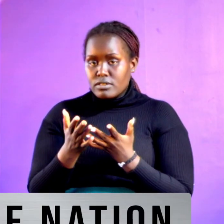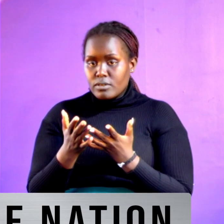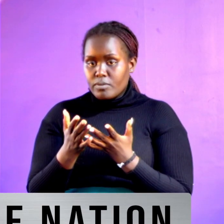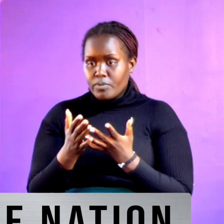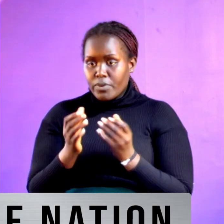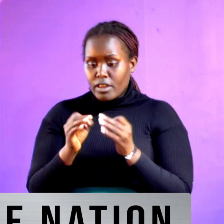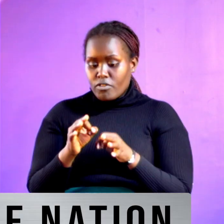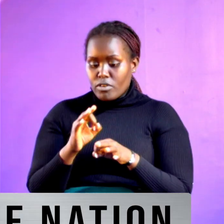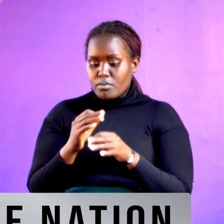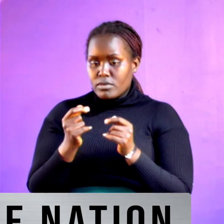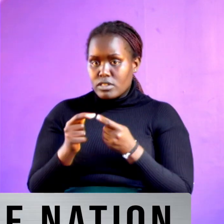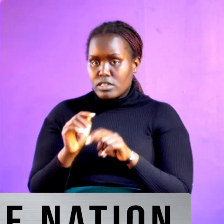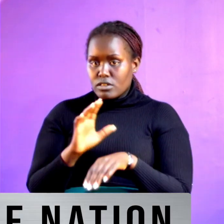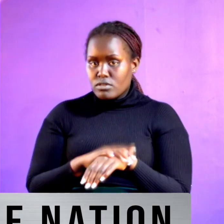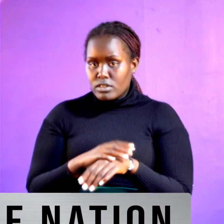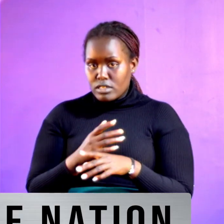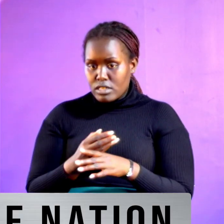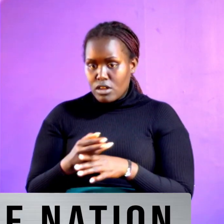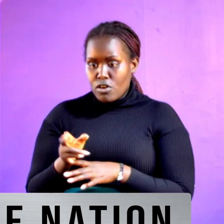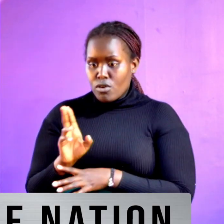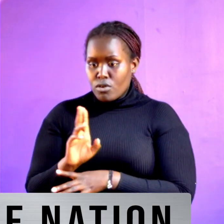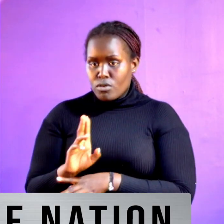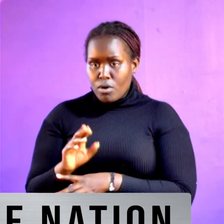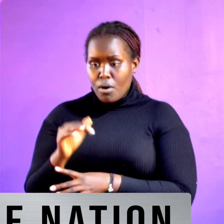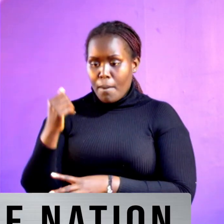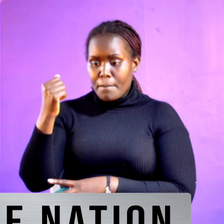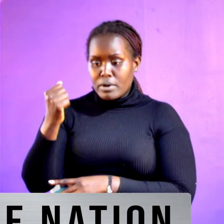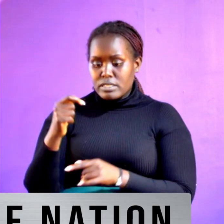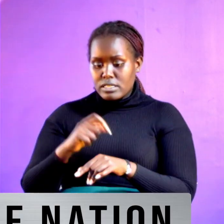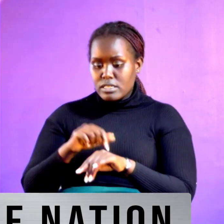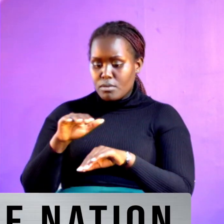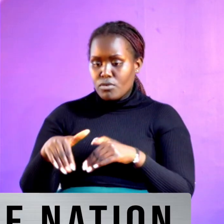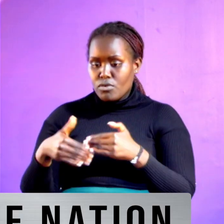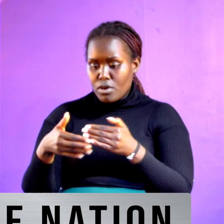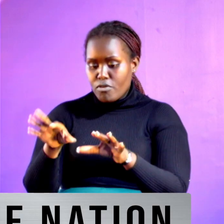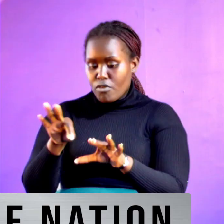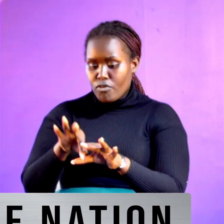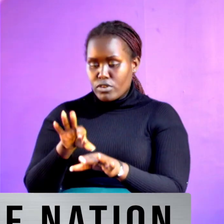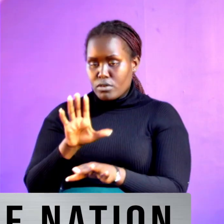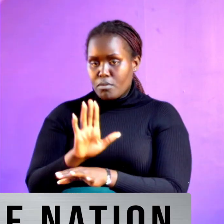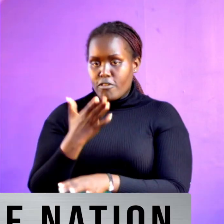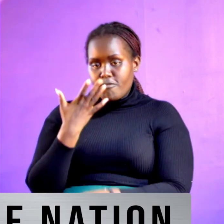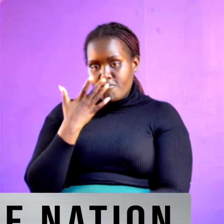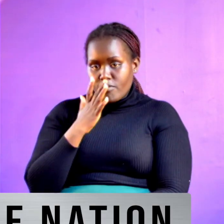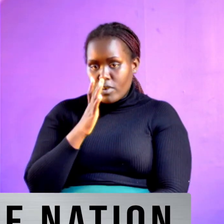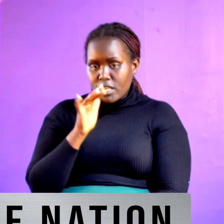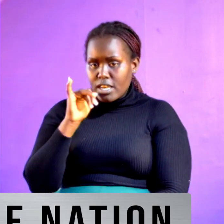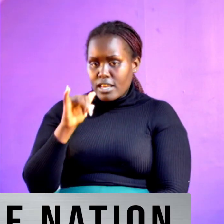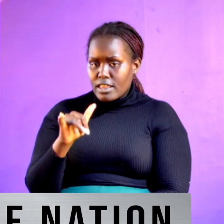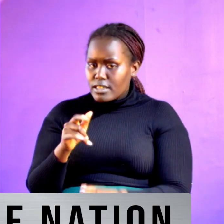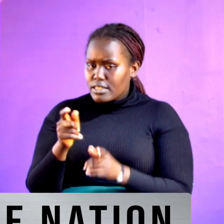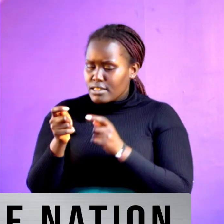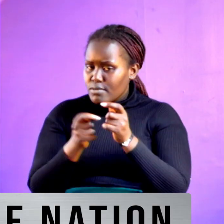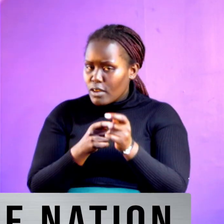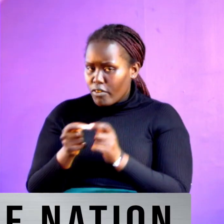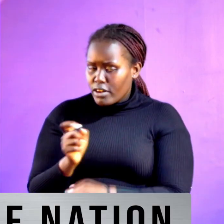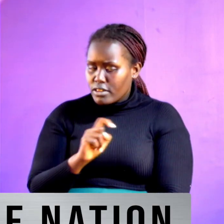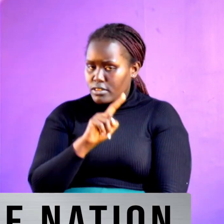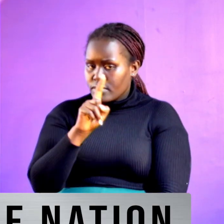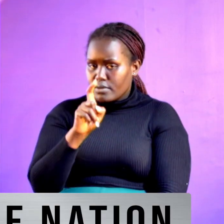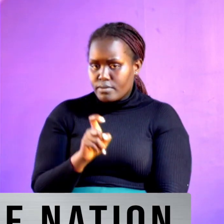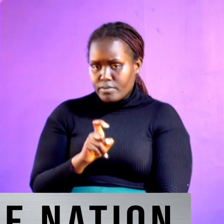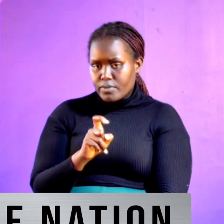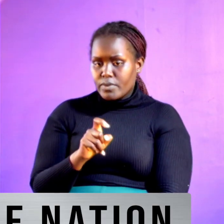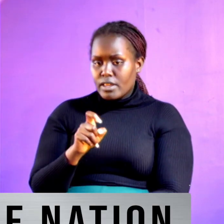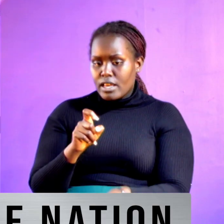vote, I use politics. Now, when you give me your vote, isn't that governance? When